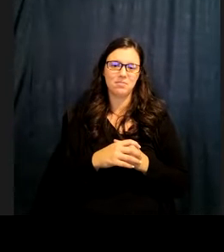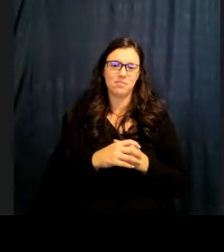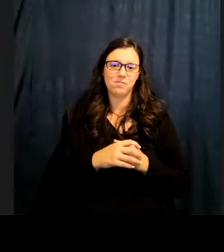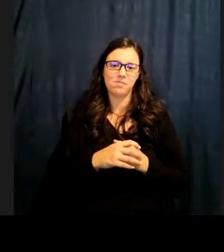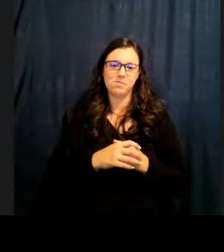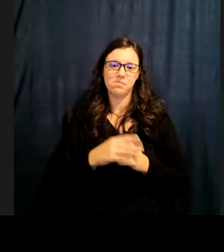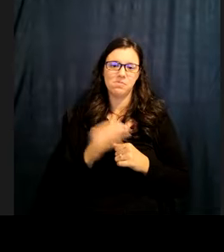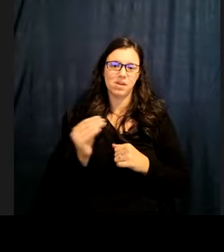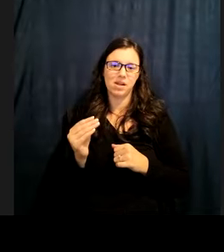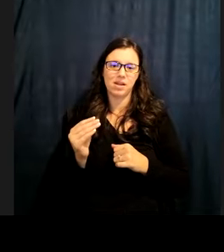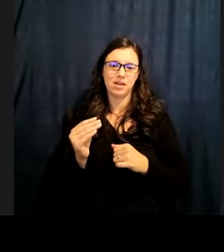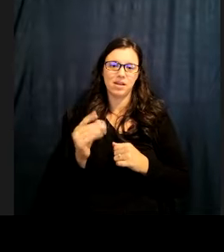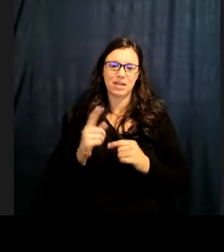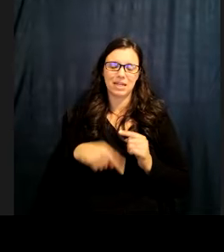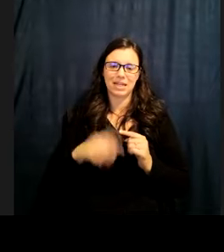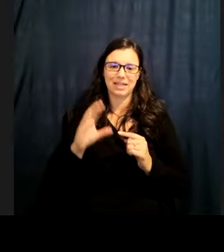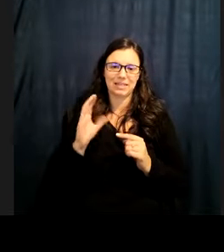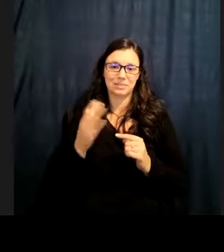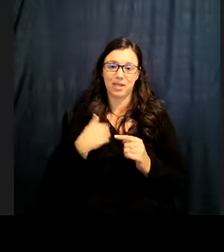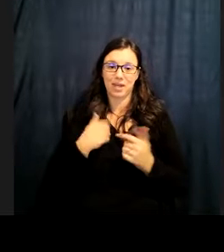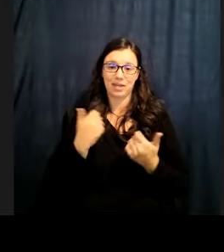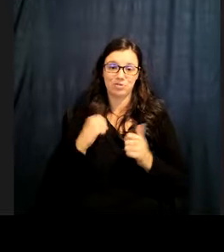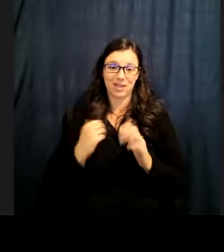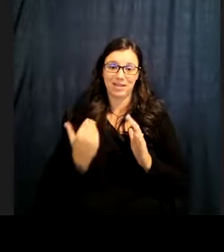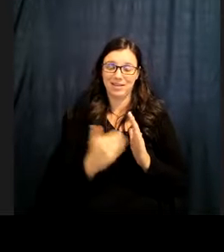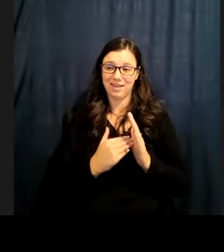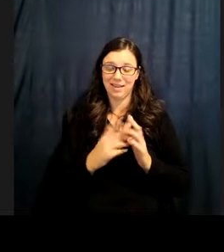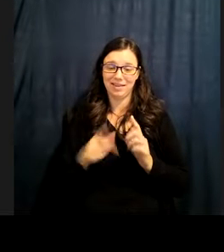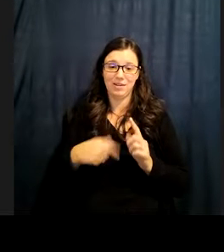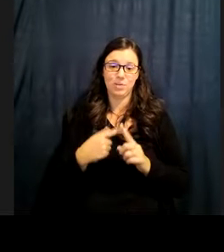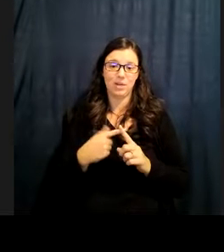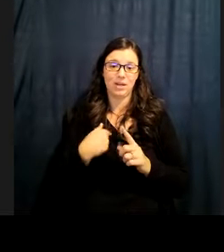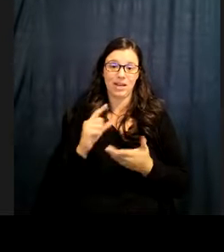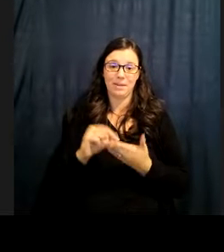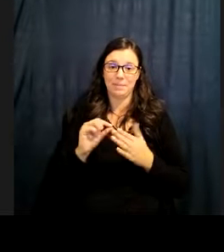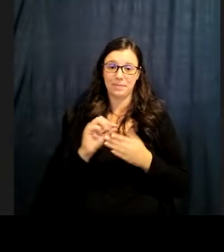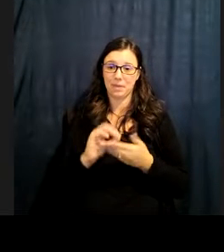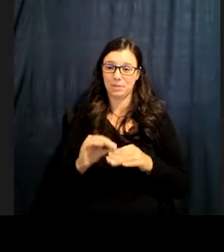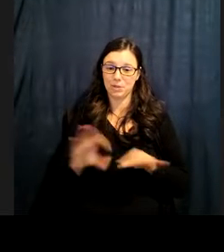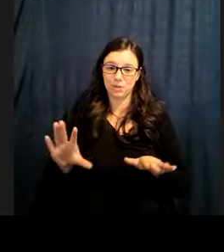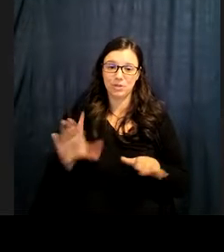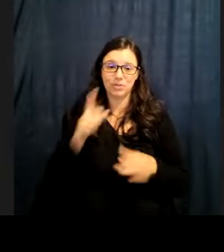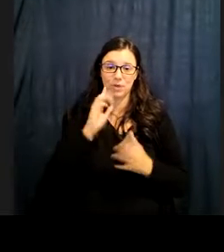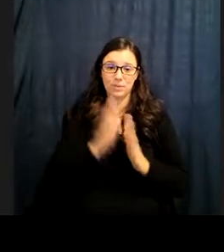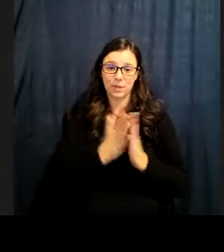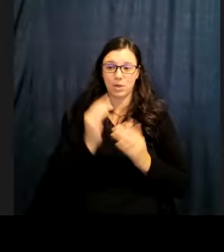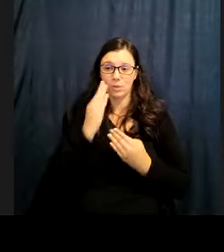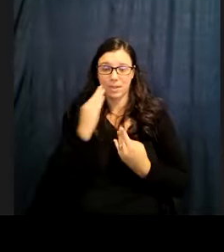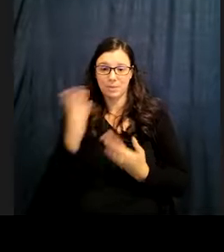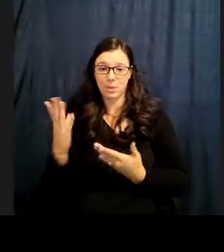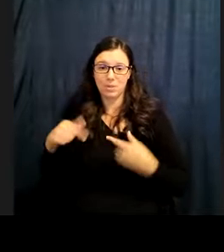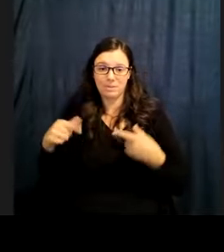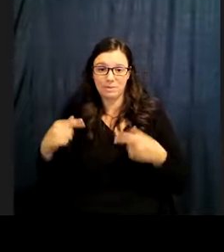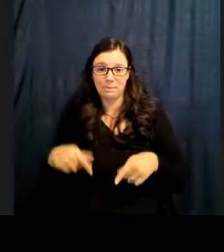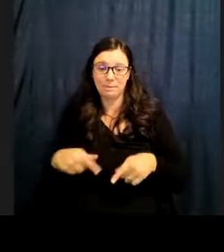And I can't seem to, and I tried again when I had the publisher for the book. I wanted to let them know that this had happened. And